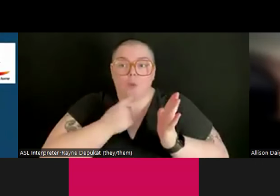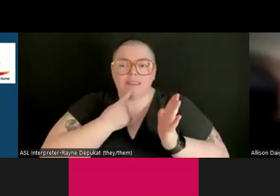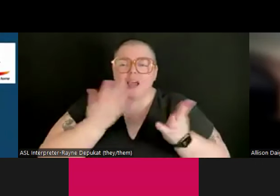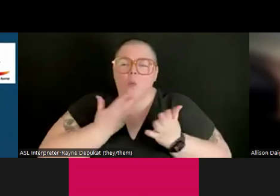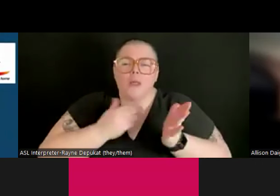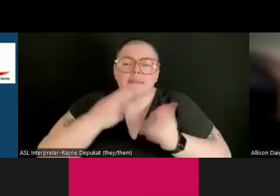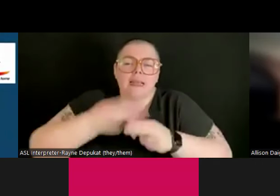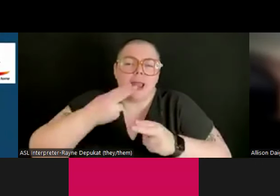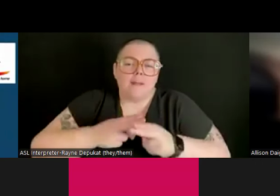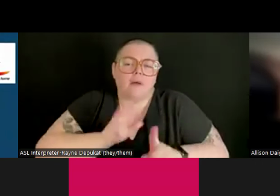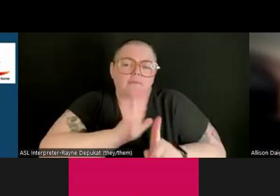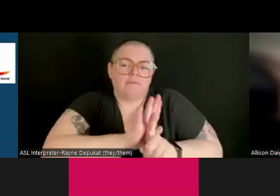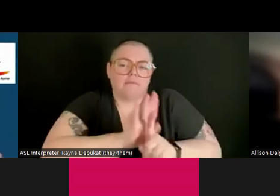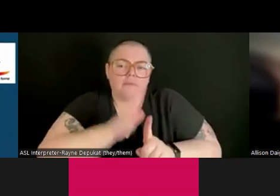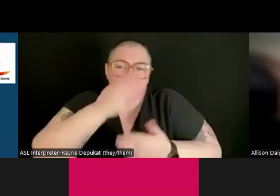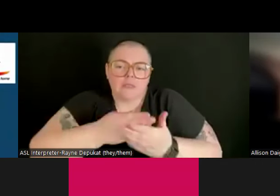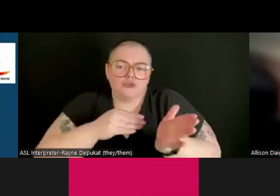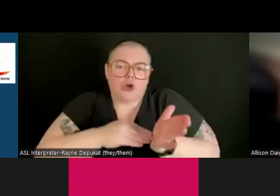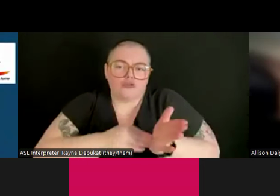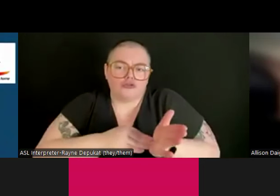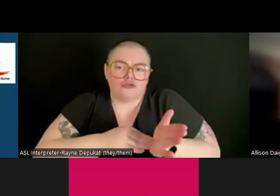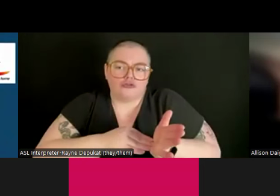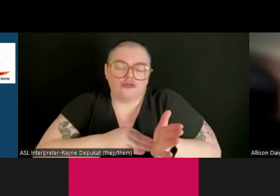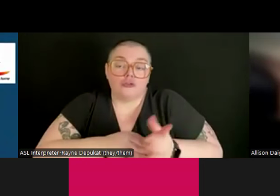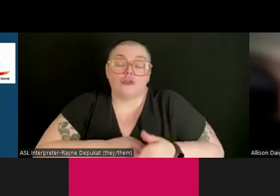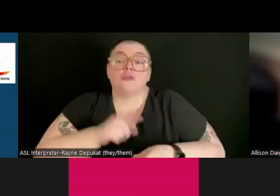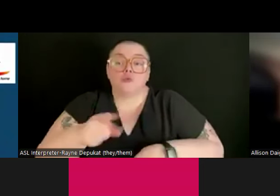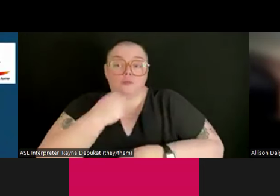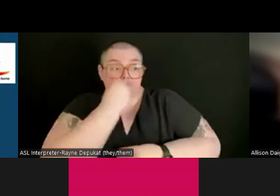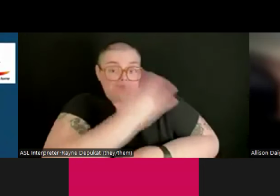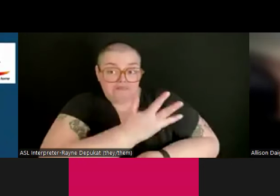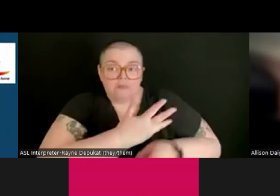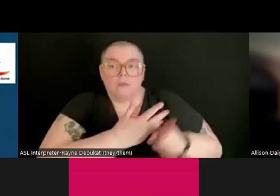And then they will send another form to the doctor.